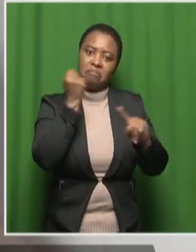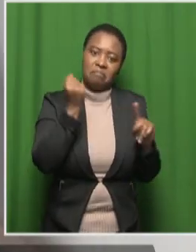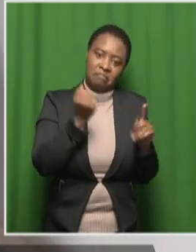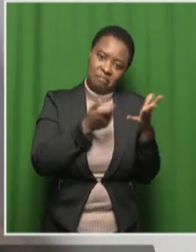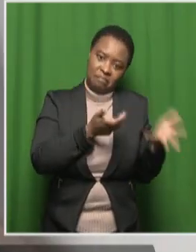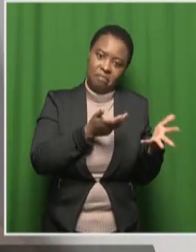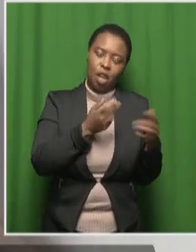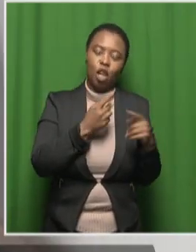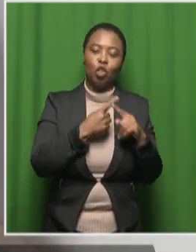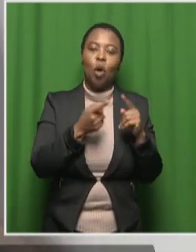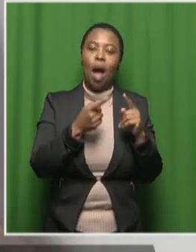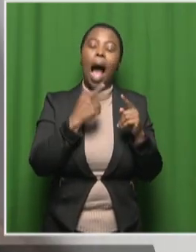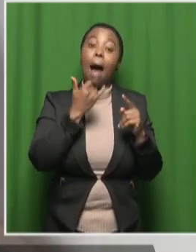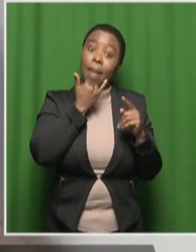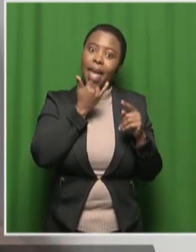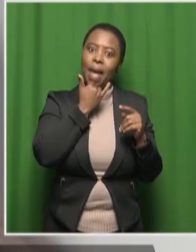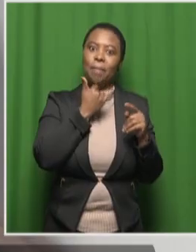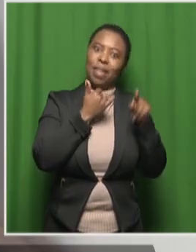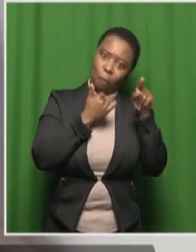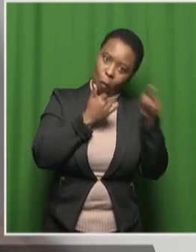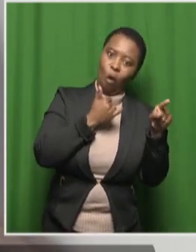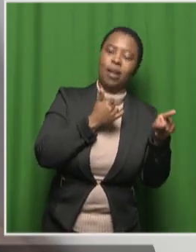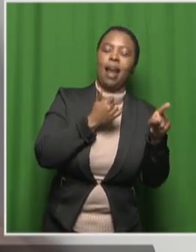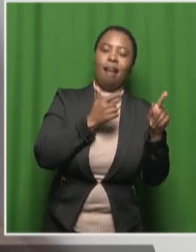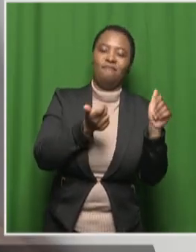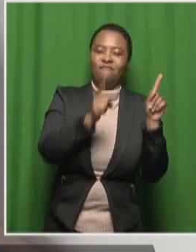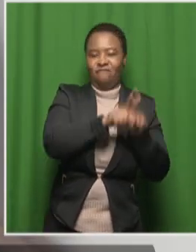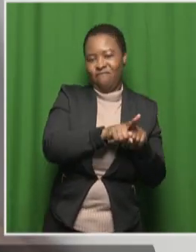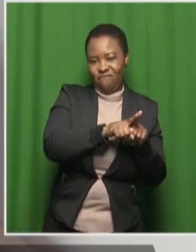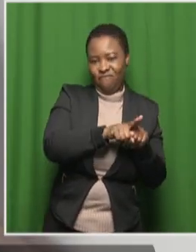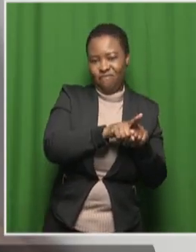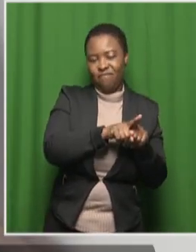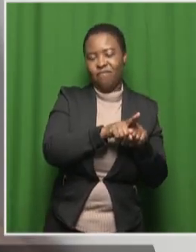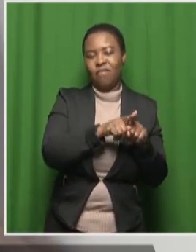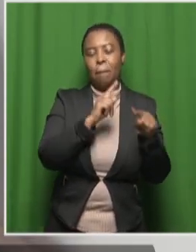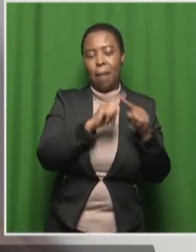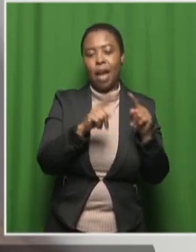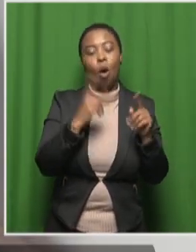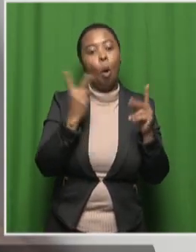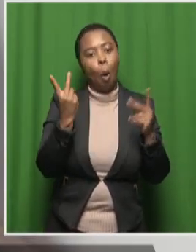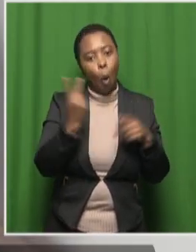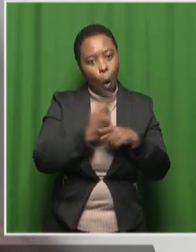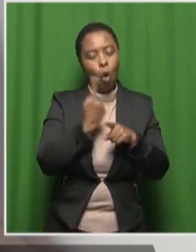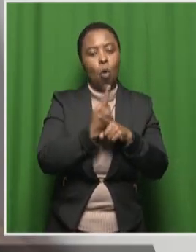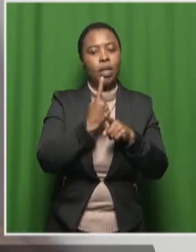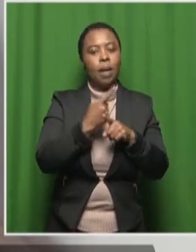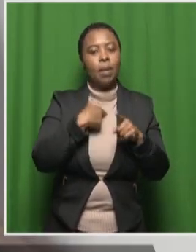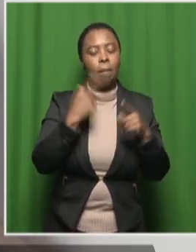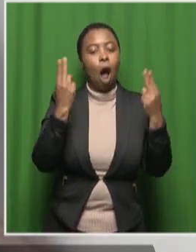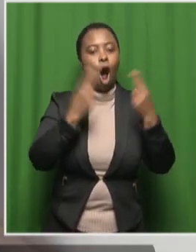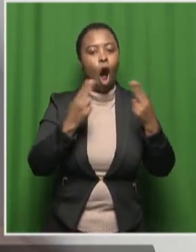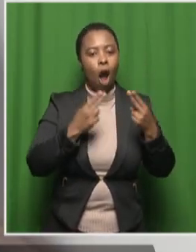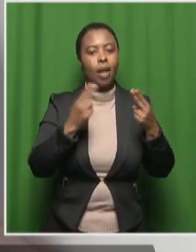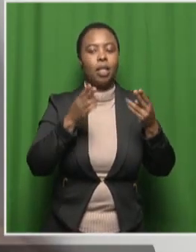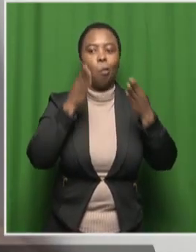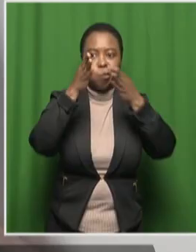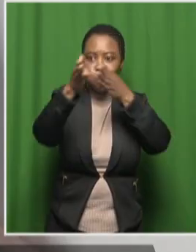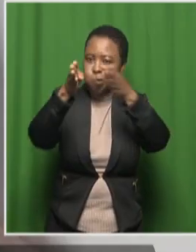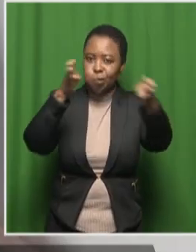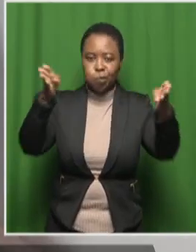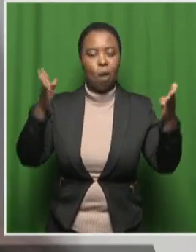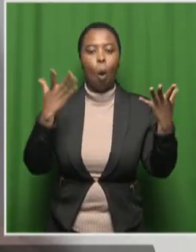happy that it is them, but I've always just wanted to have my art on everyday things, especially in home